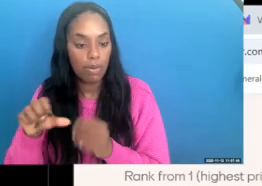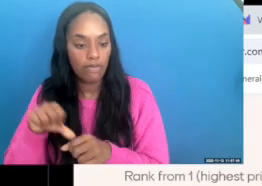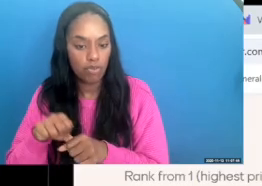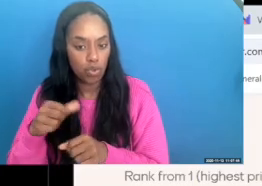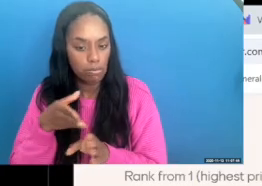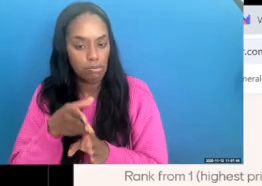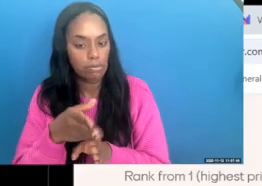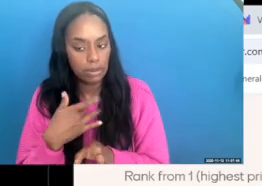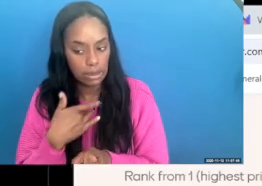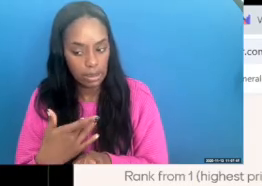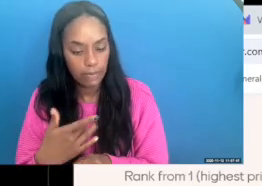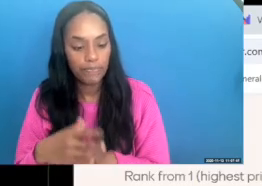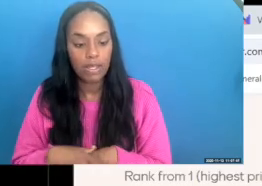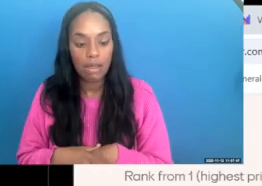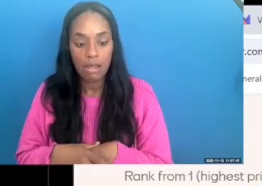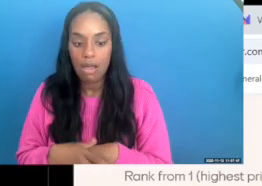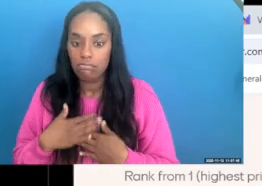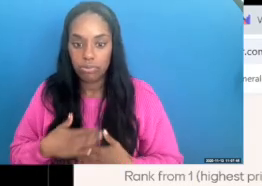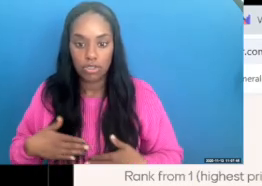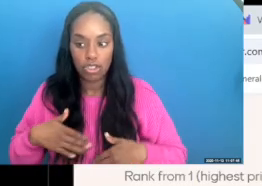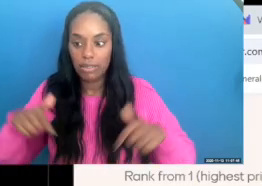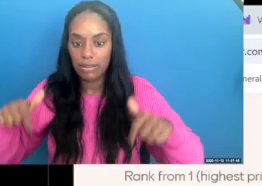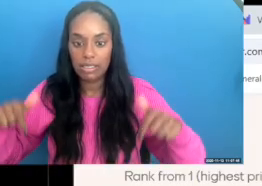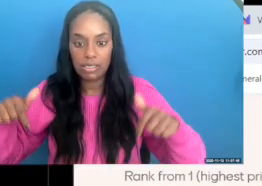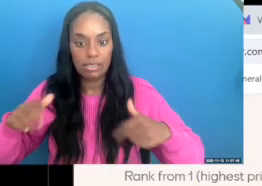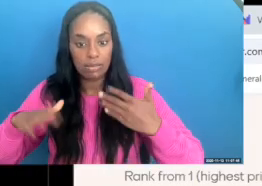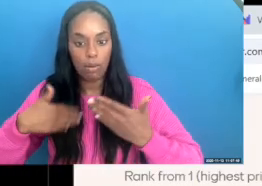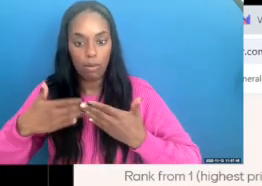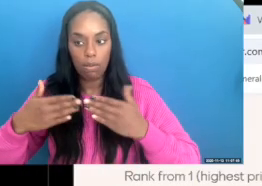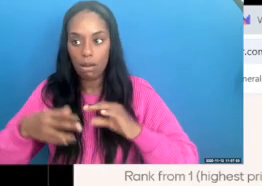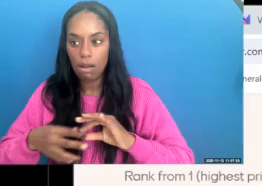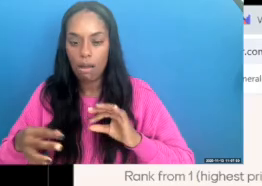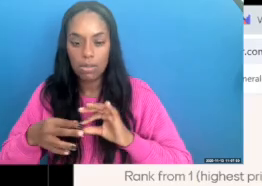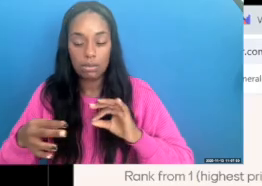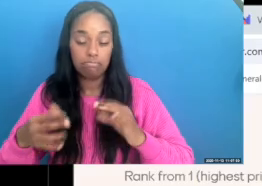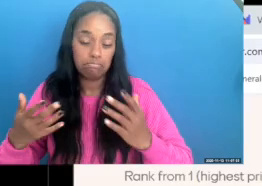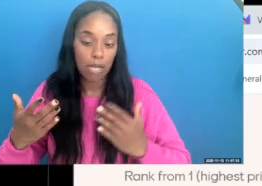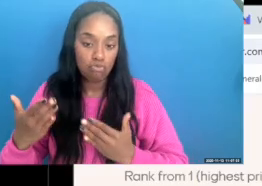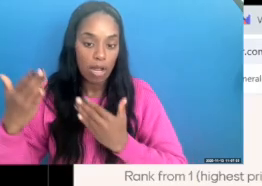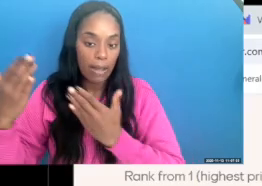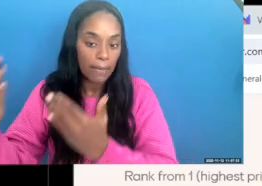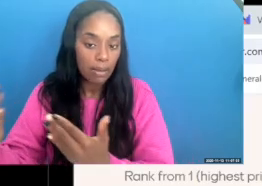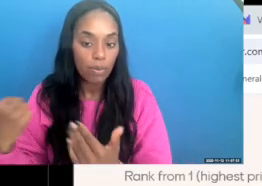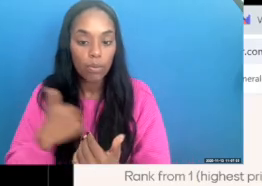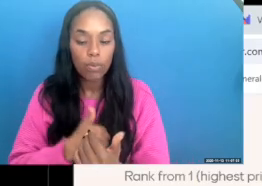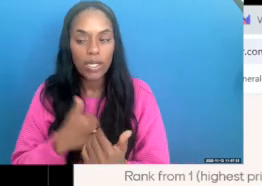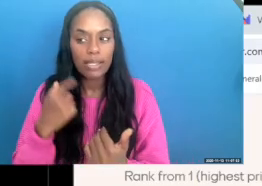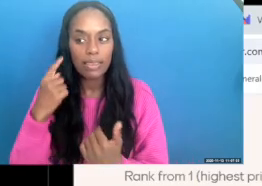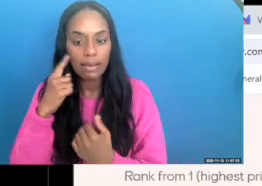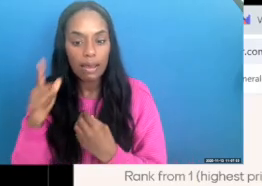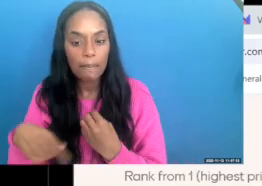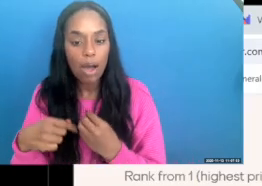and do a lot of work in the low carbon fuel standard in particular. Really appreciate the forum and all the comments